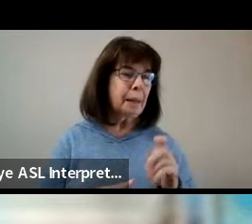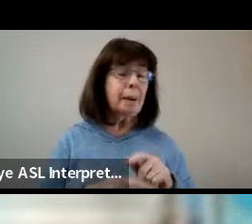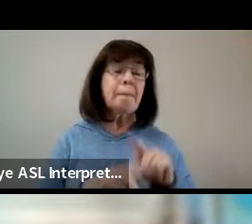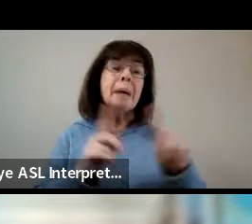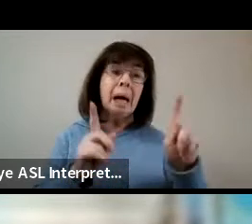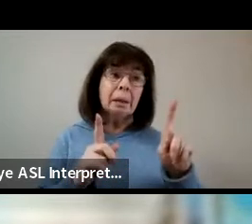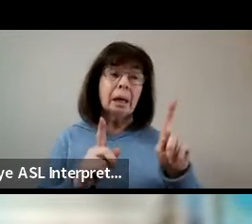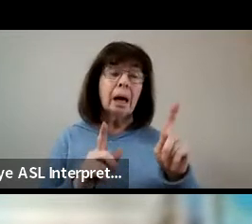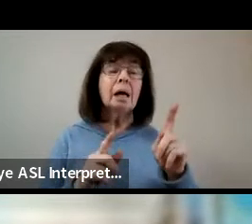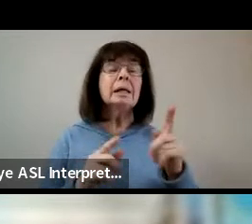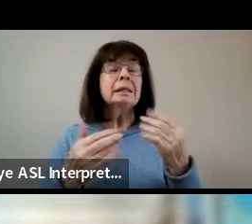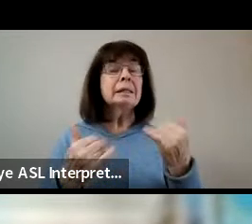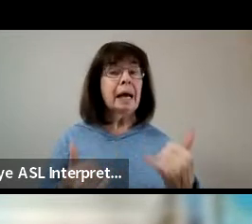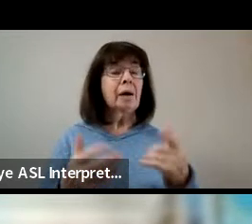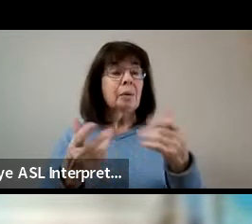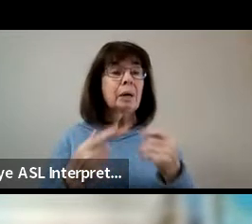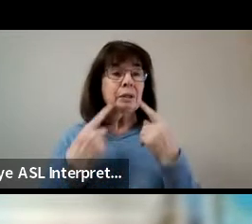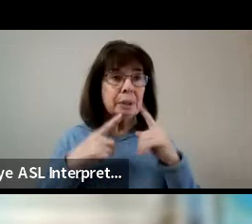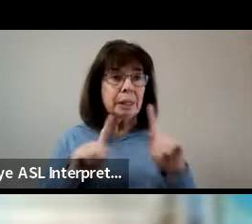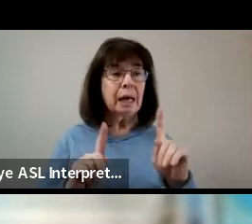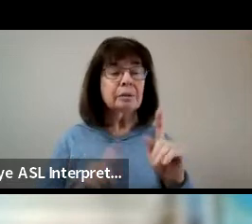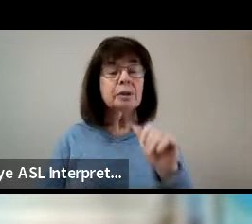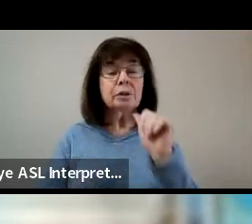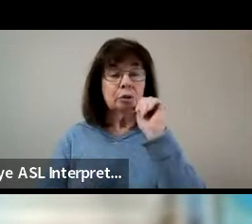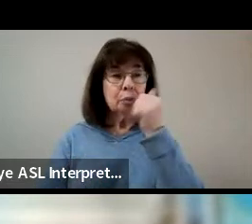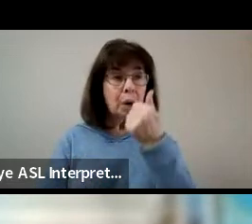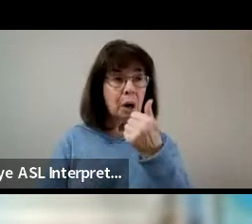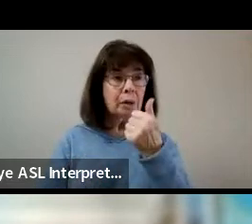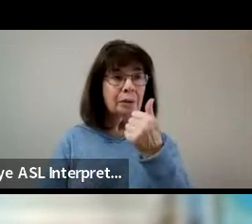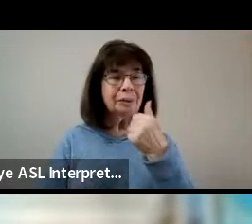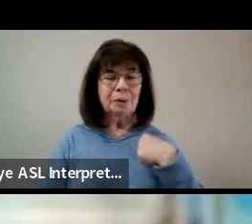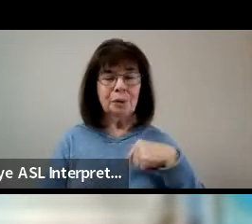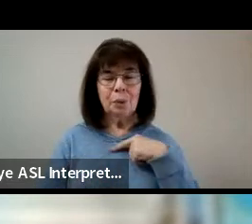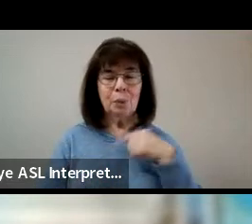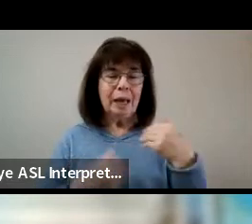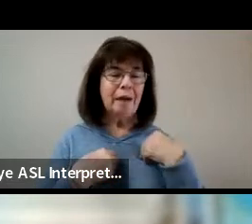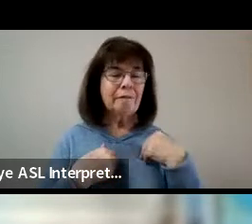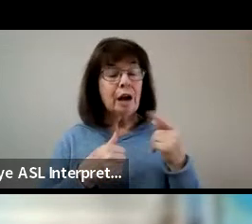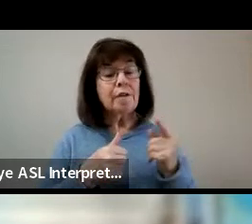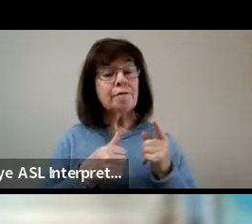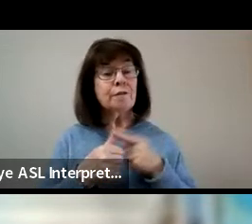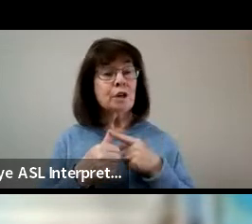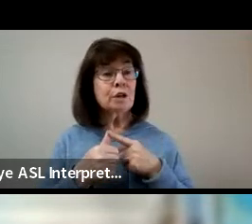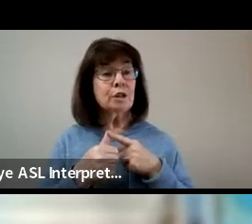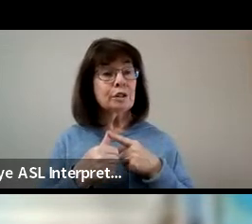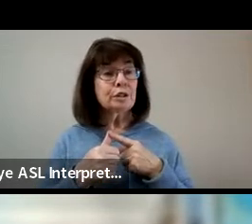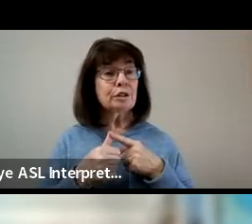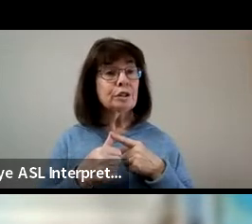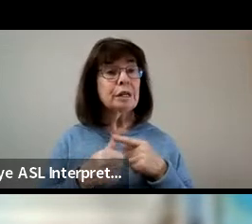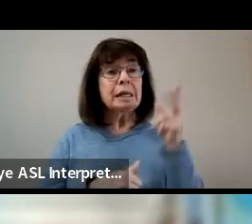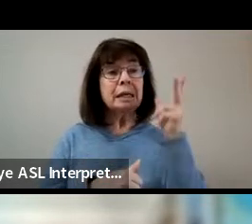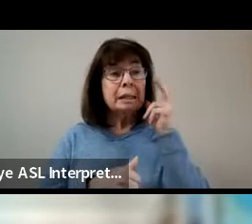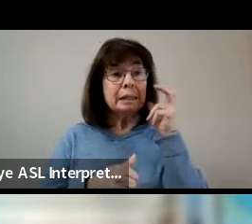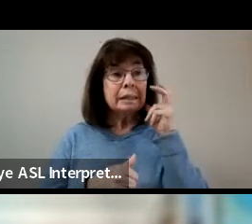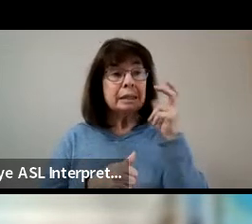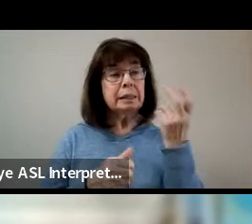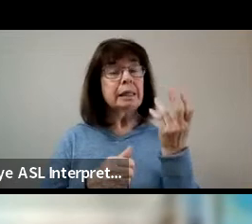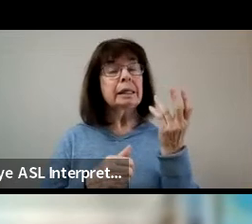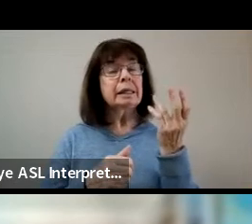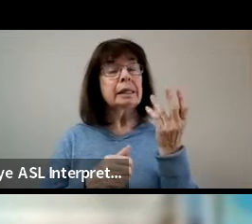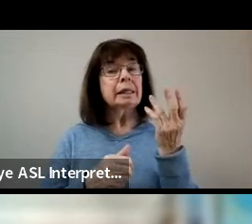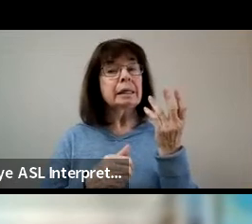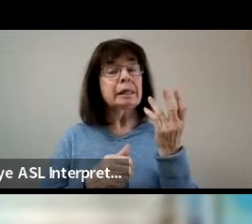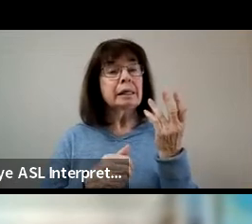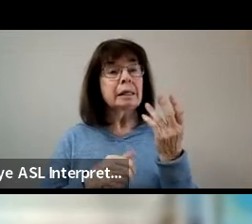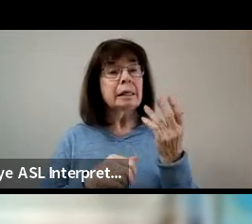announcement that tomorrow we have our first of 2 listening sessions